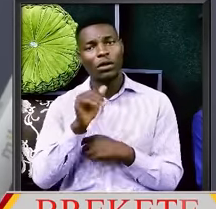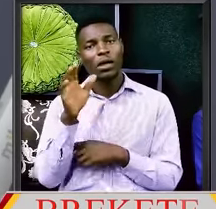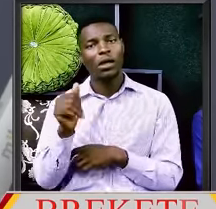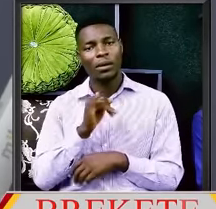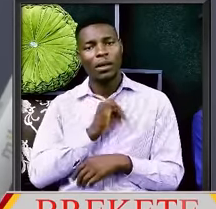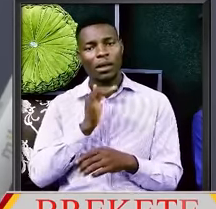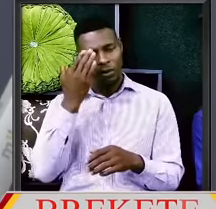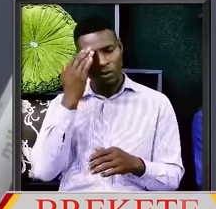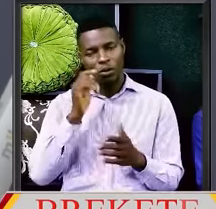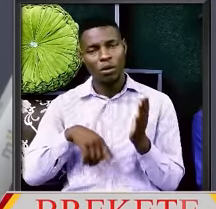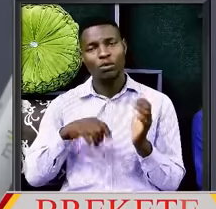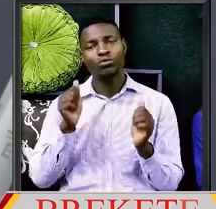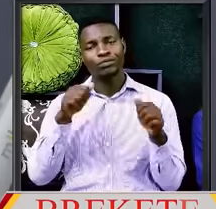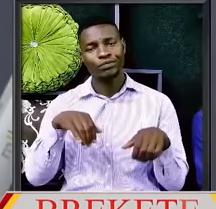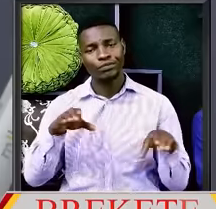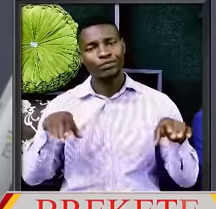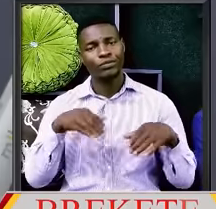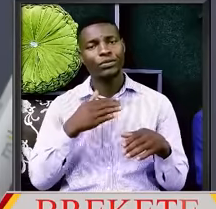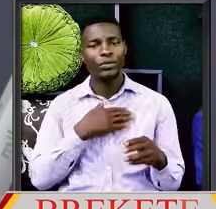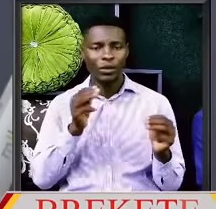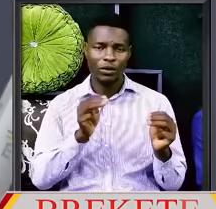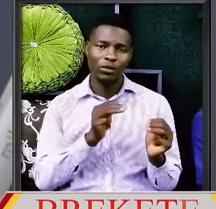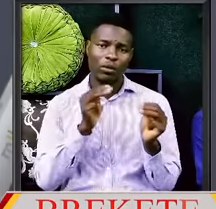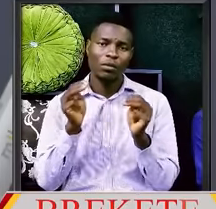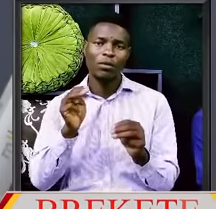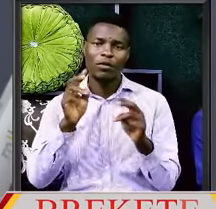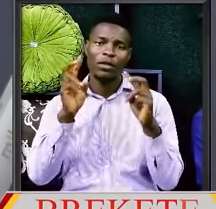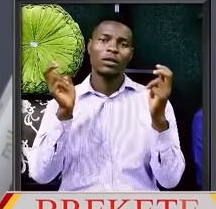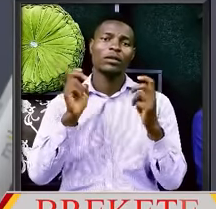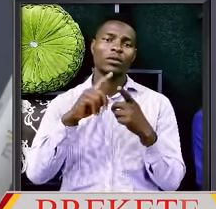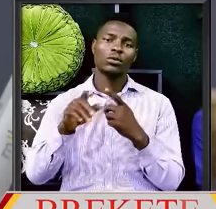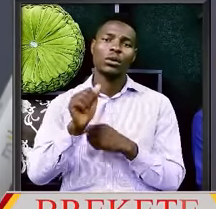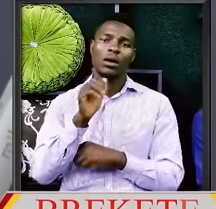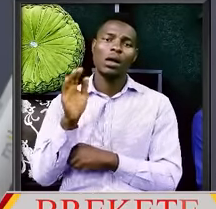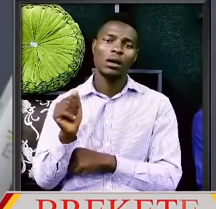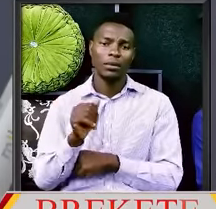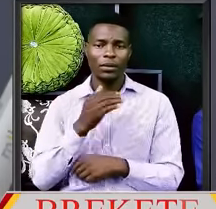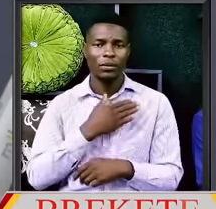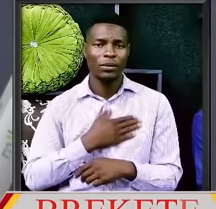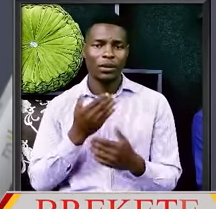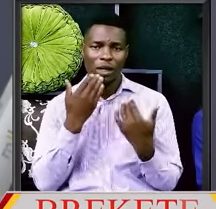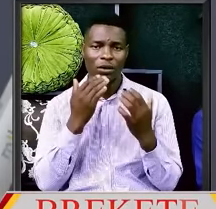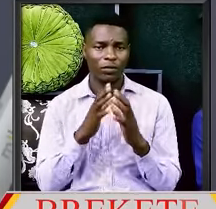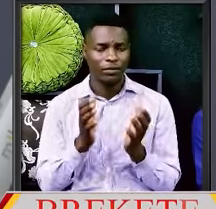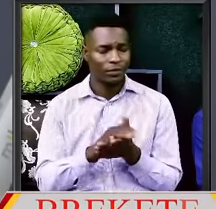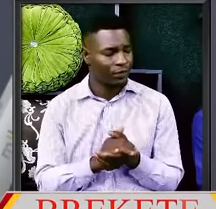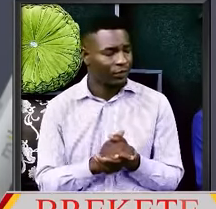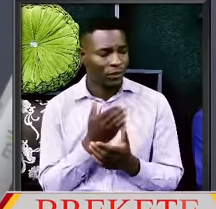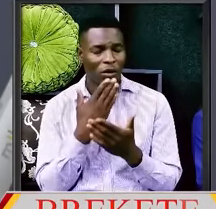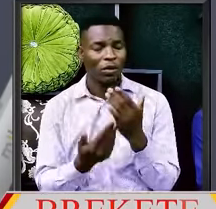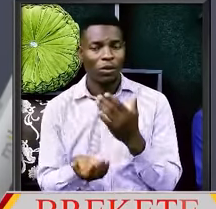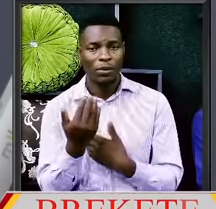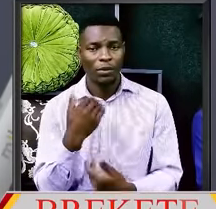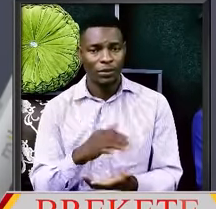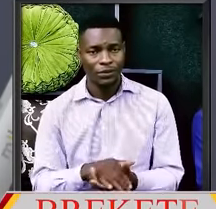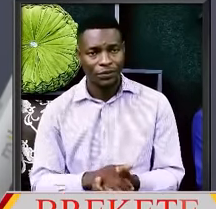Honorable President. Please help us bring this case to Abuja. Thank you very much. Thank you, ma. Thank you. Hello, good morning.